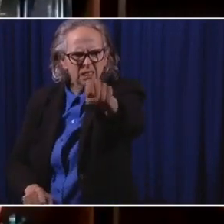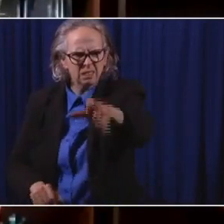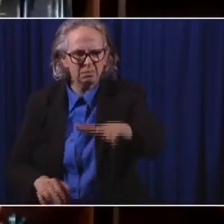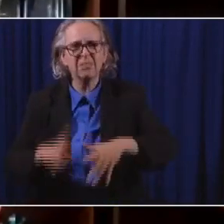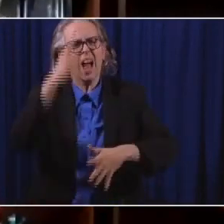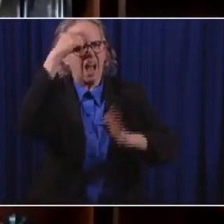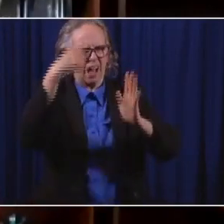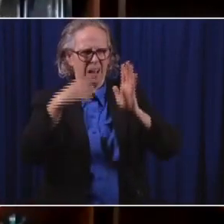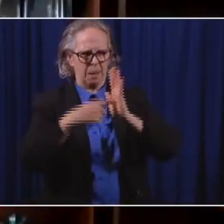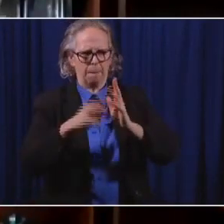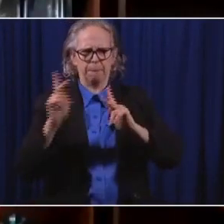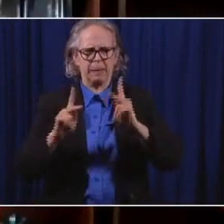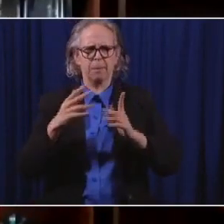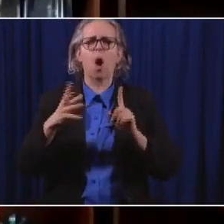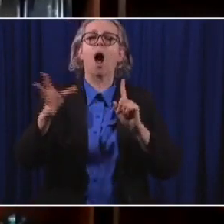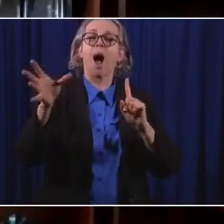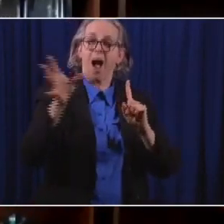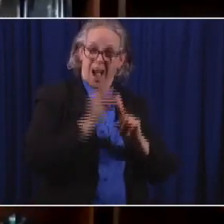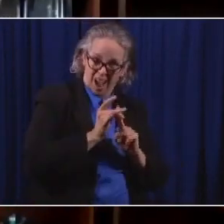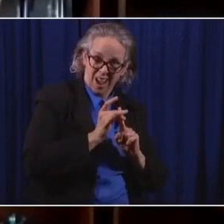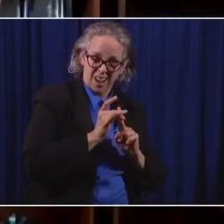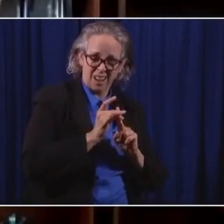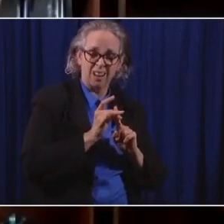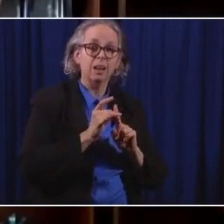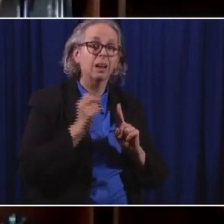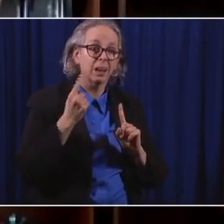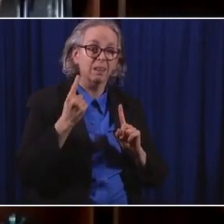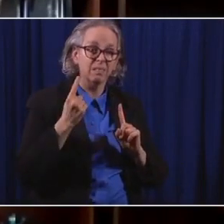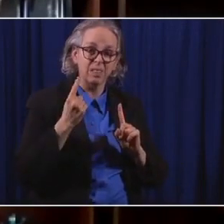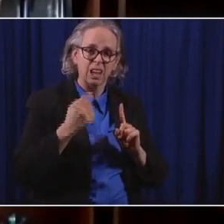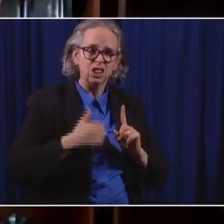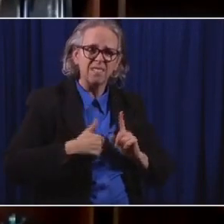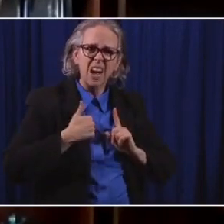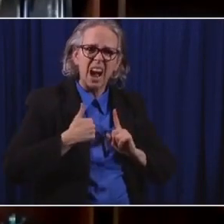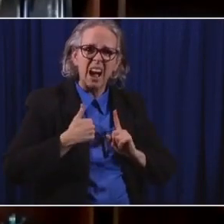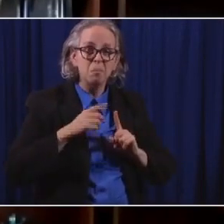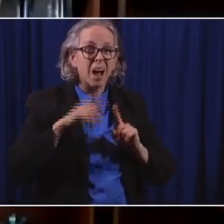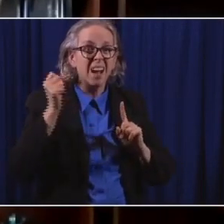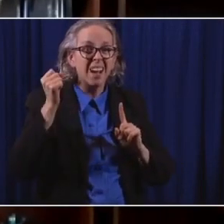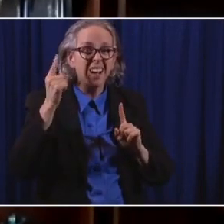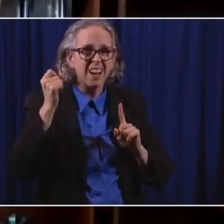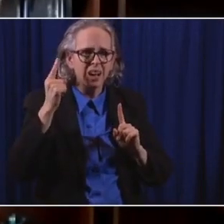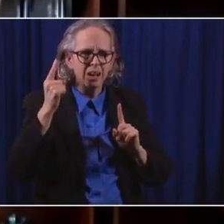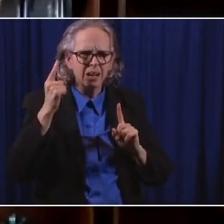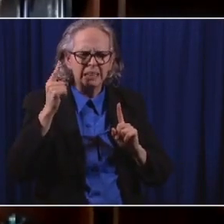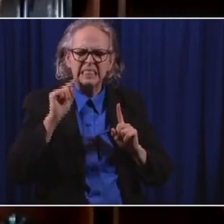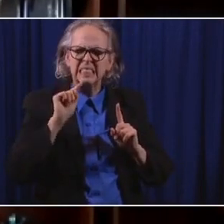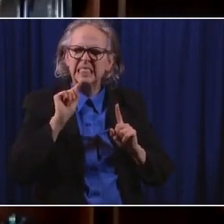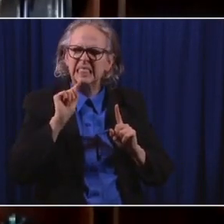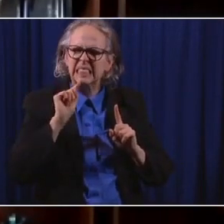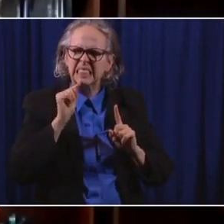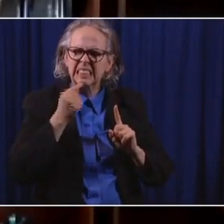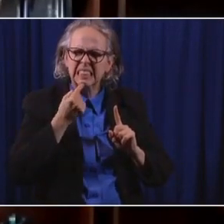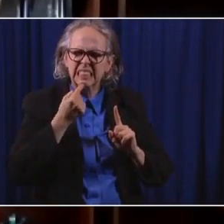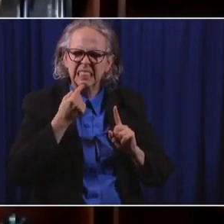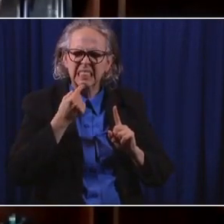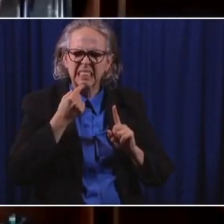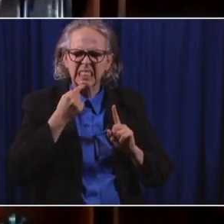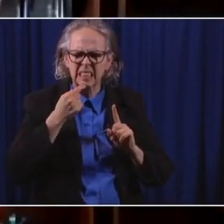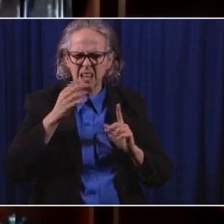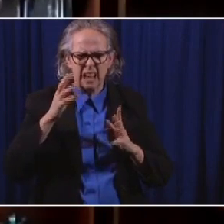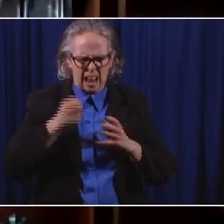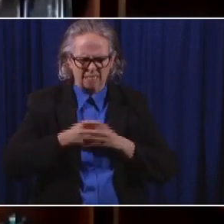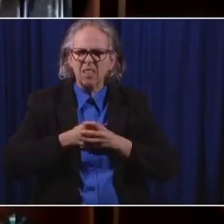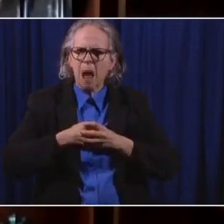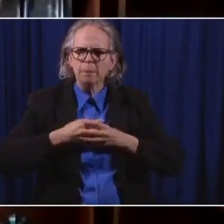if they survive it, has this intense inflammatory response. It's the inflammation that it triggers that can cause a lot of